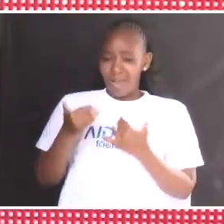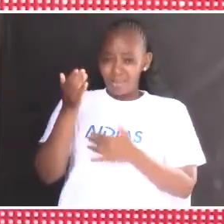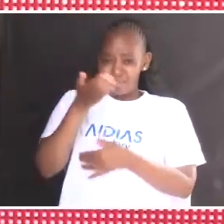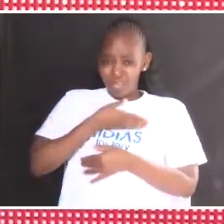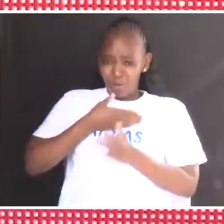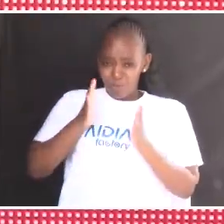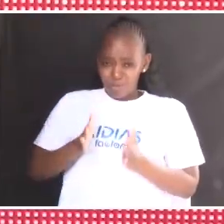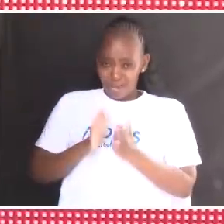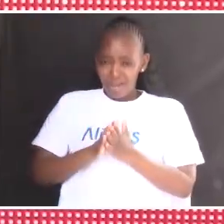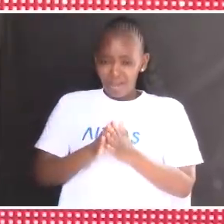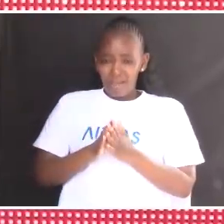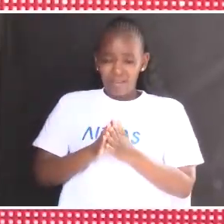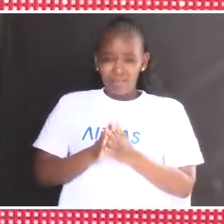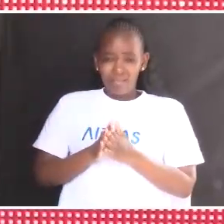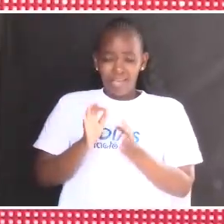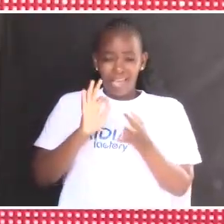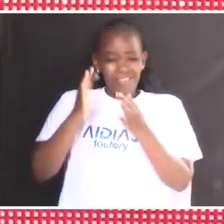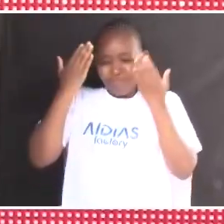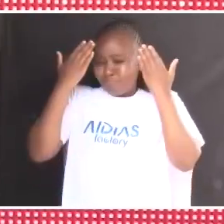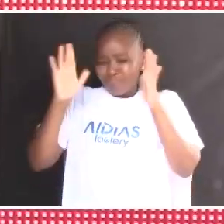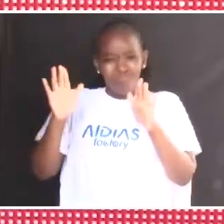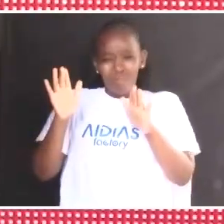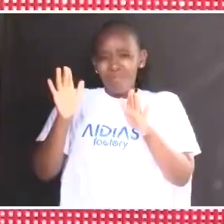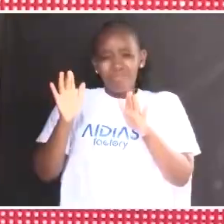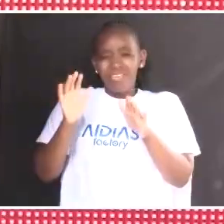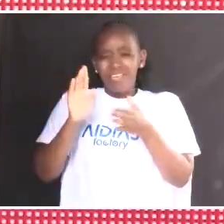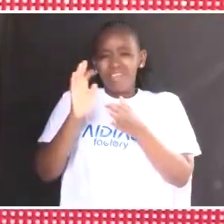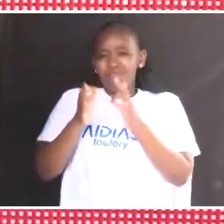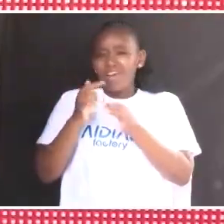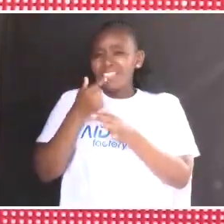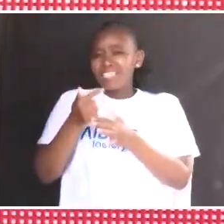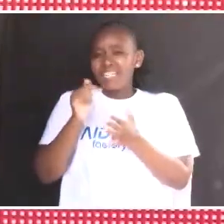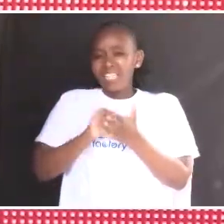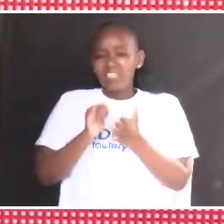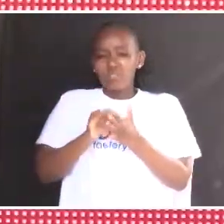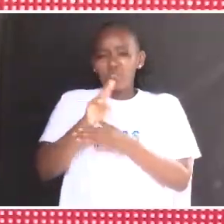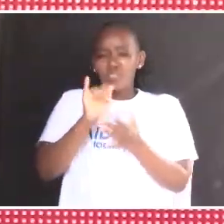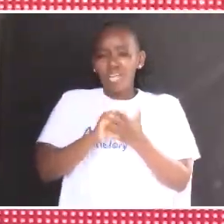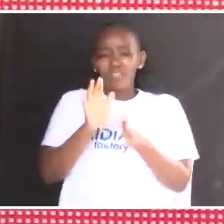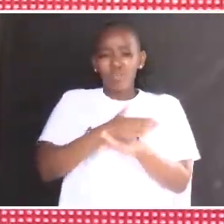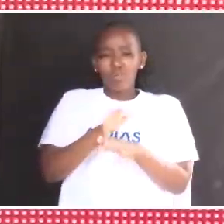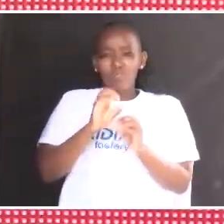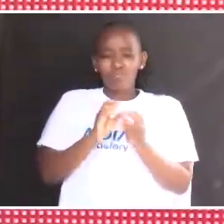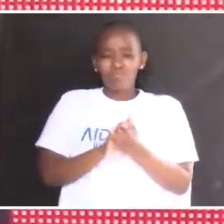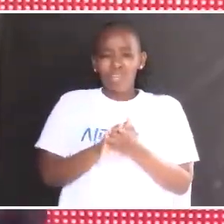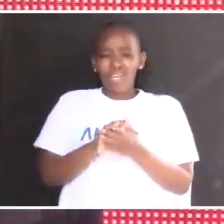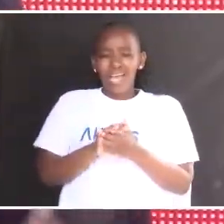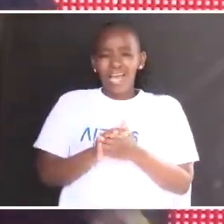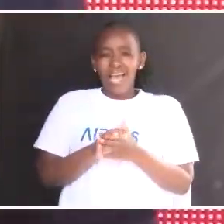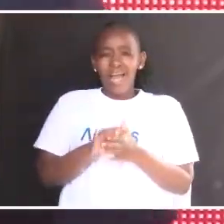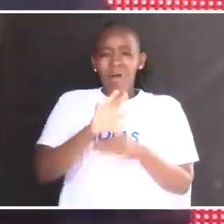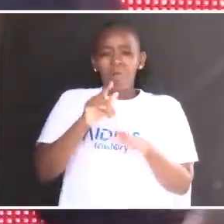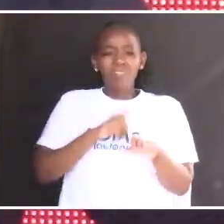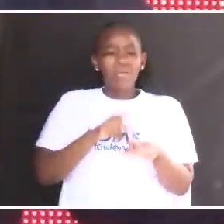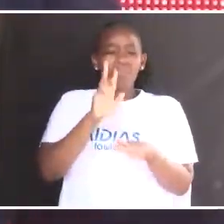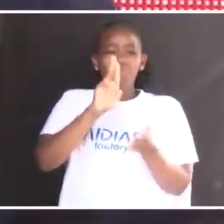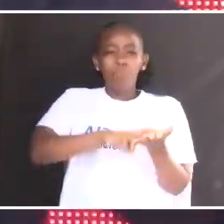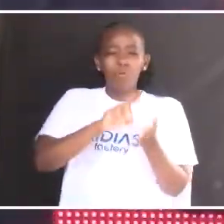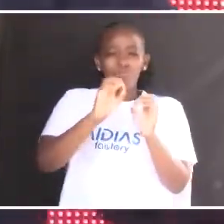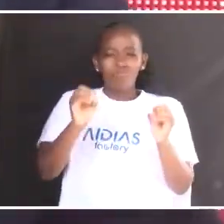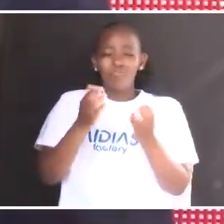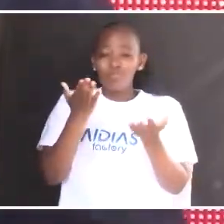person. Sigejua. Kama yeye angeambia wasitumie wimbo, tungekuwa tunamjua. So you don't take action all the time. You